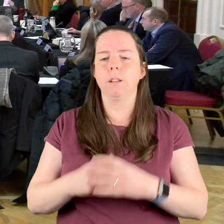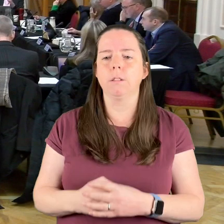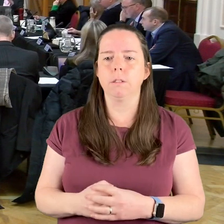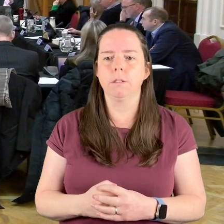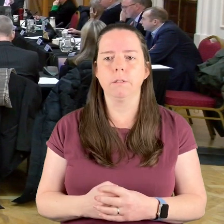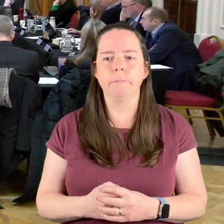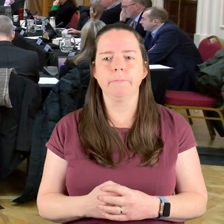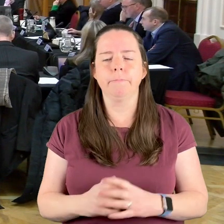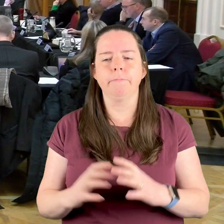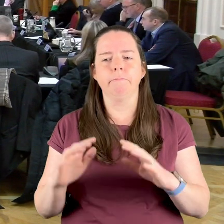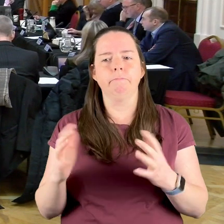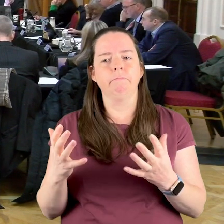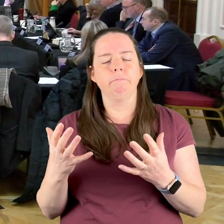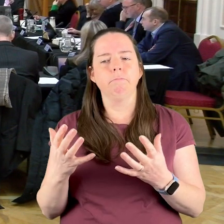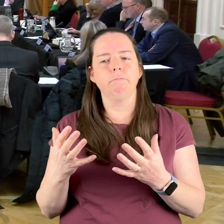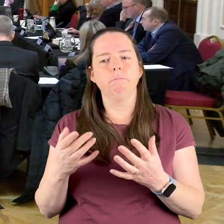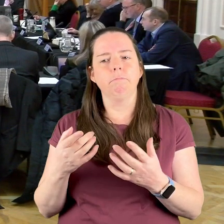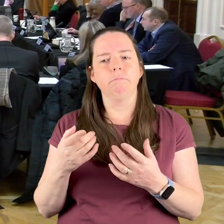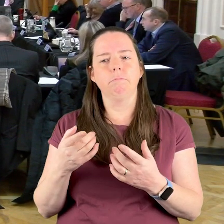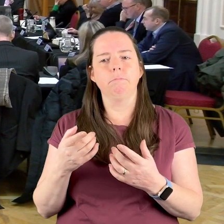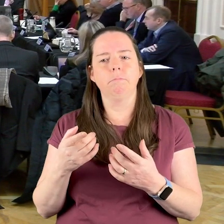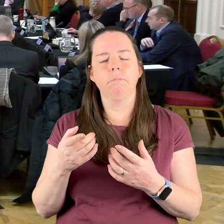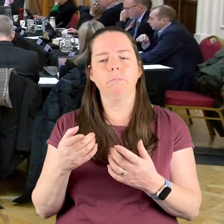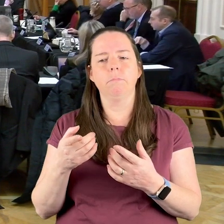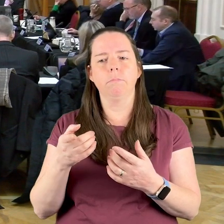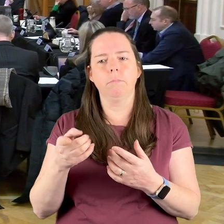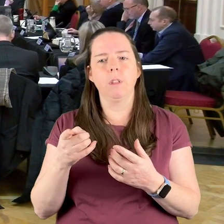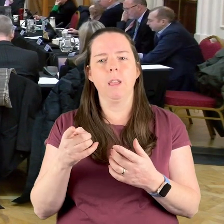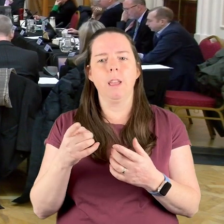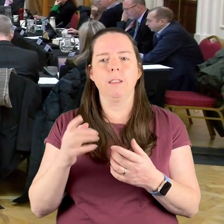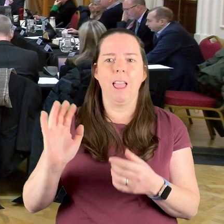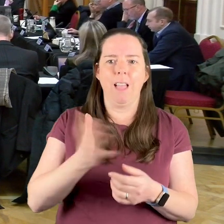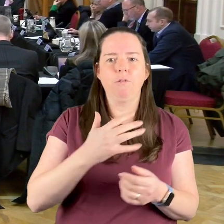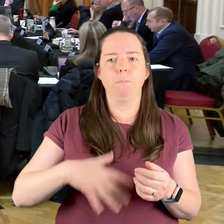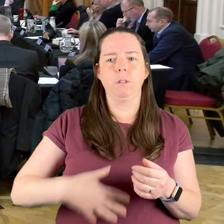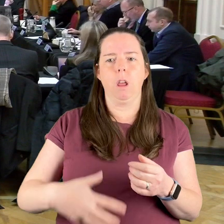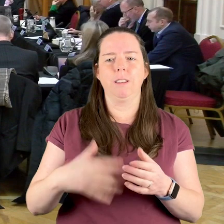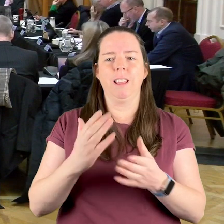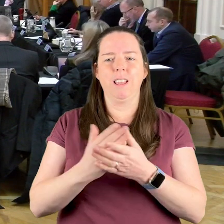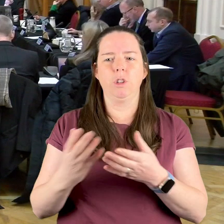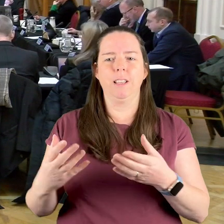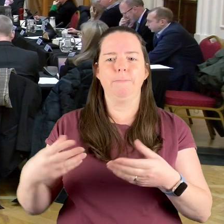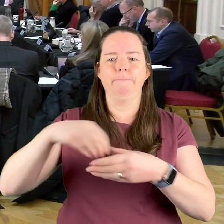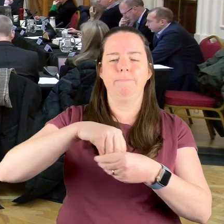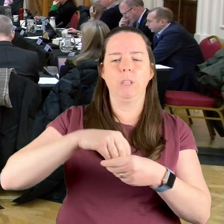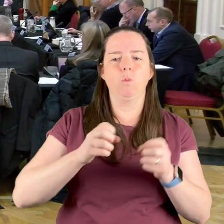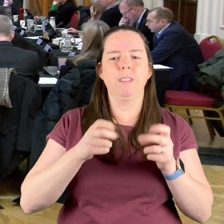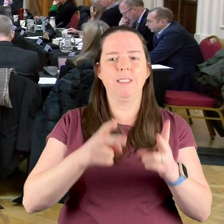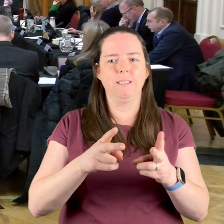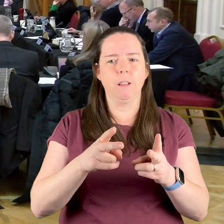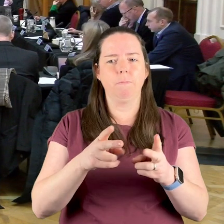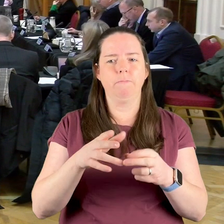maternity matters. And there, every system, every maternity was actually